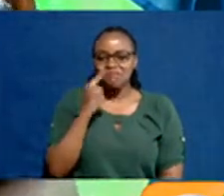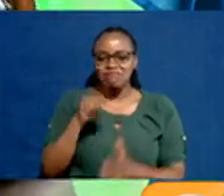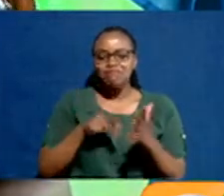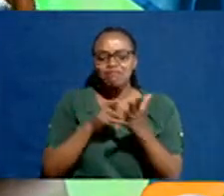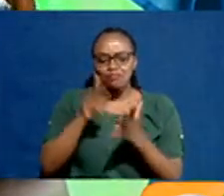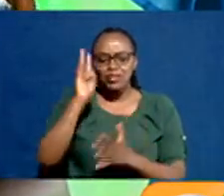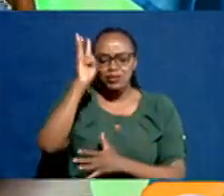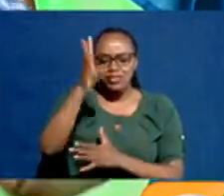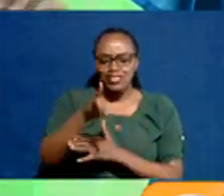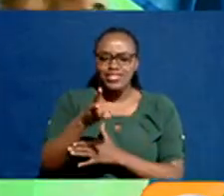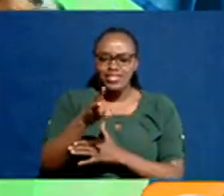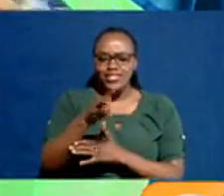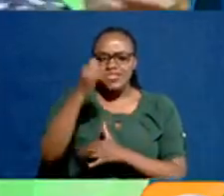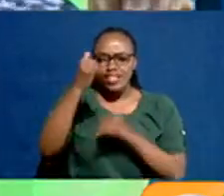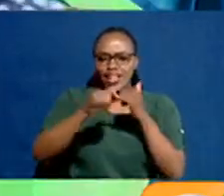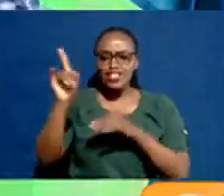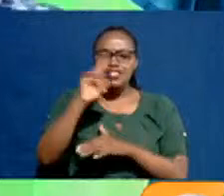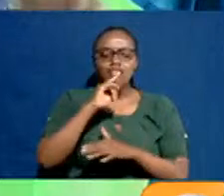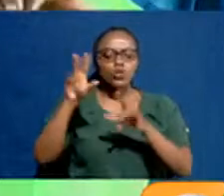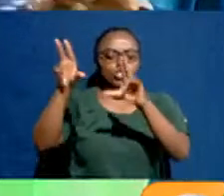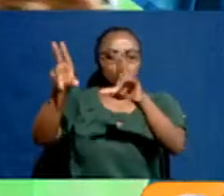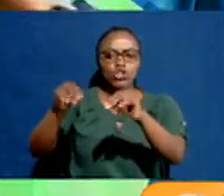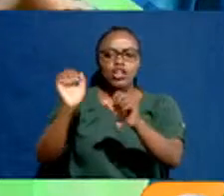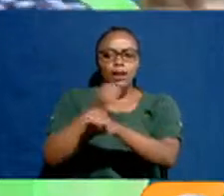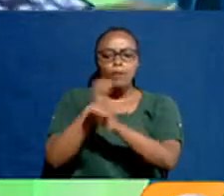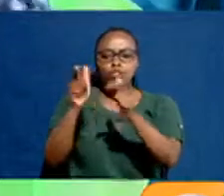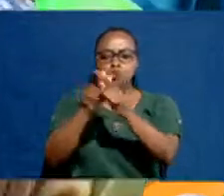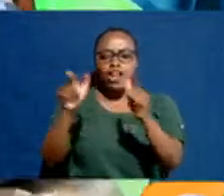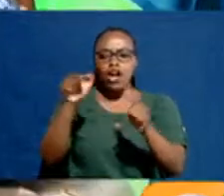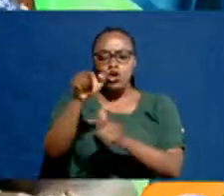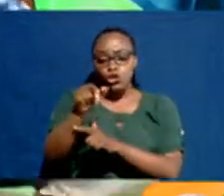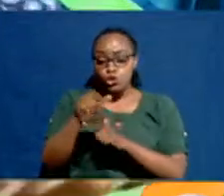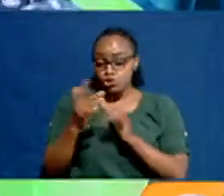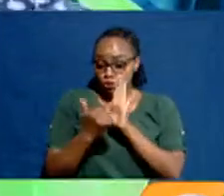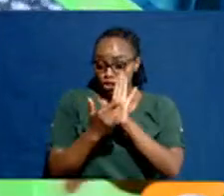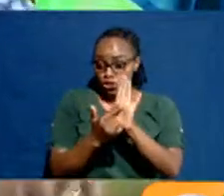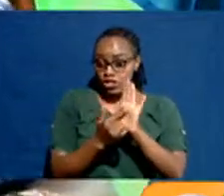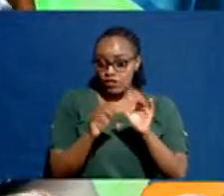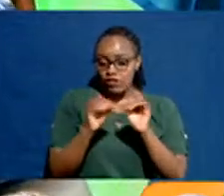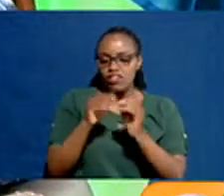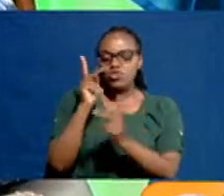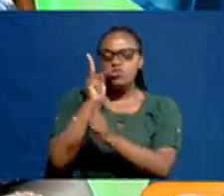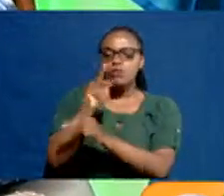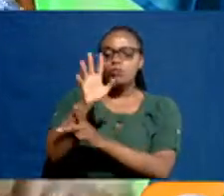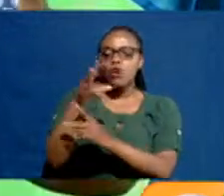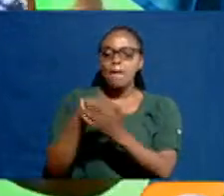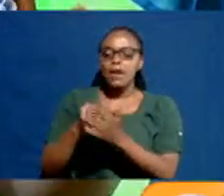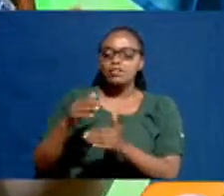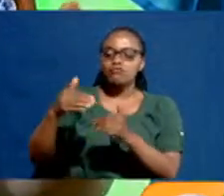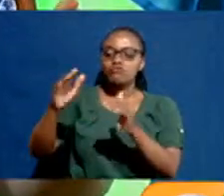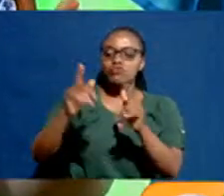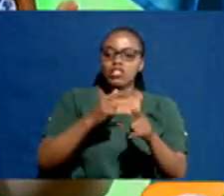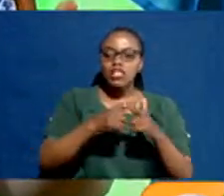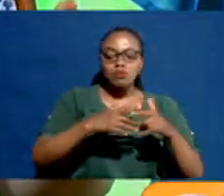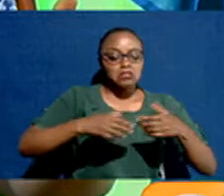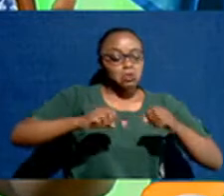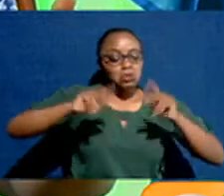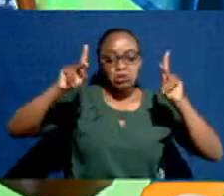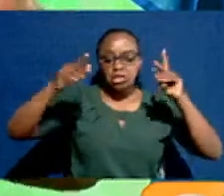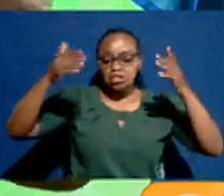pay. On the last day, they said, no, we can't give you live coverage. Okay. Keep your money. Thank you. And I was paying for the